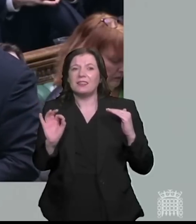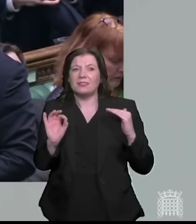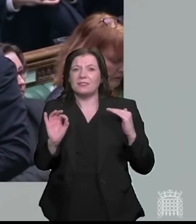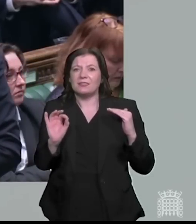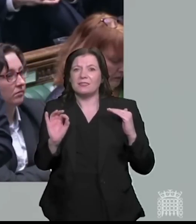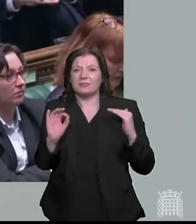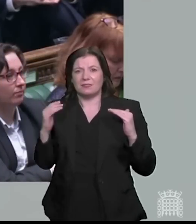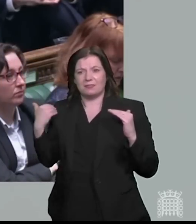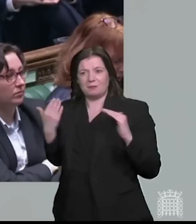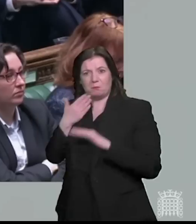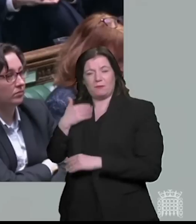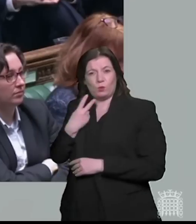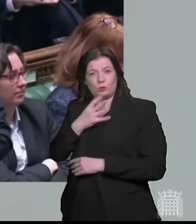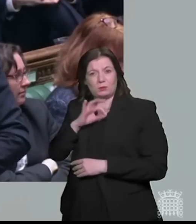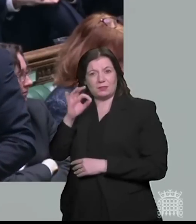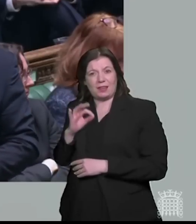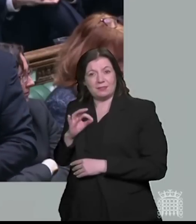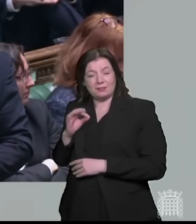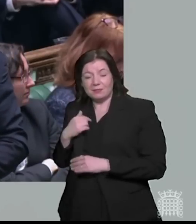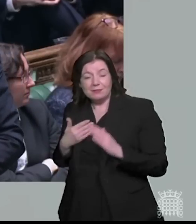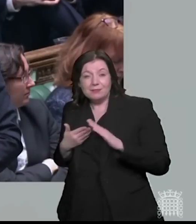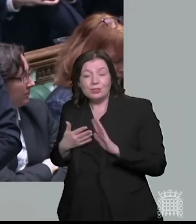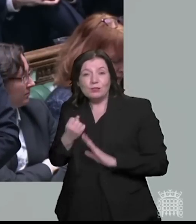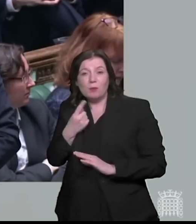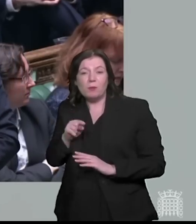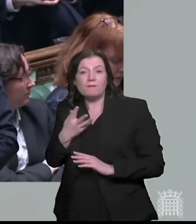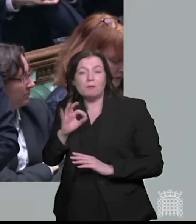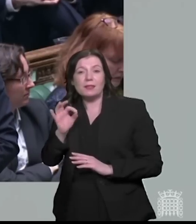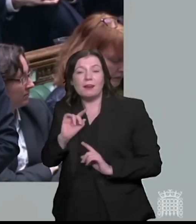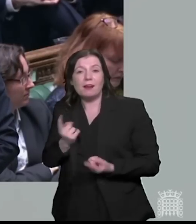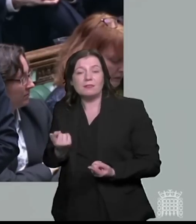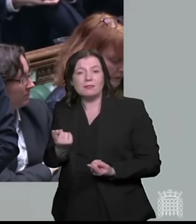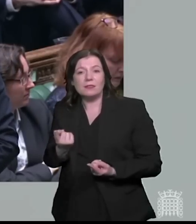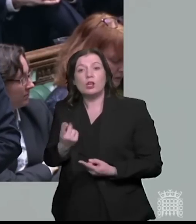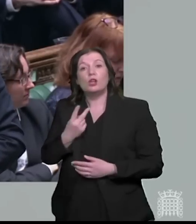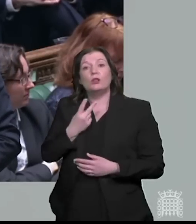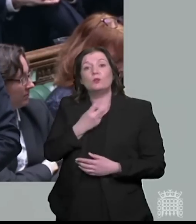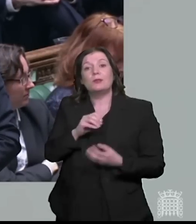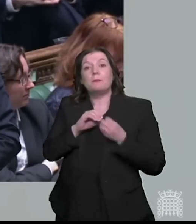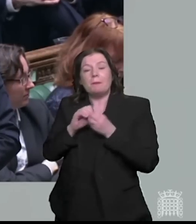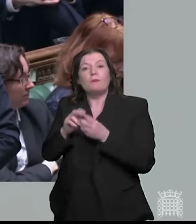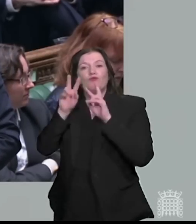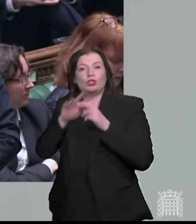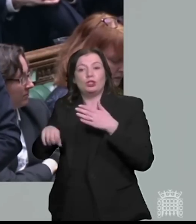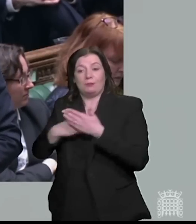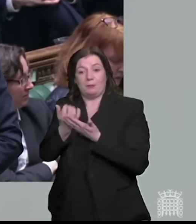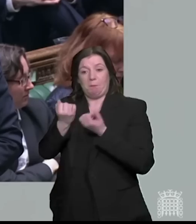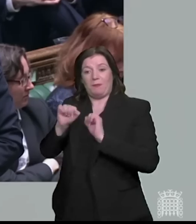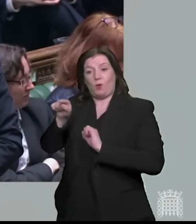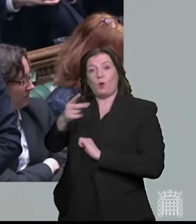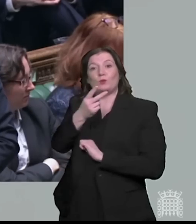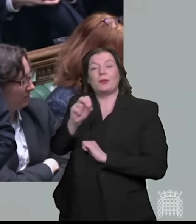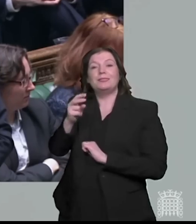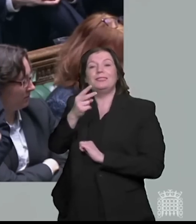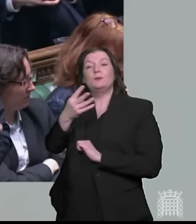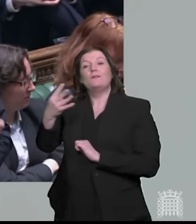2% historic rate. And the much vaunted £20 billion of R&D spend by